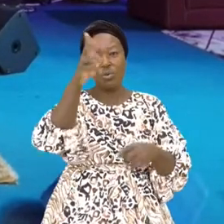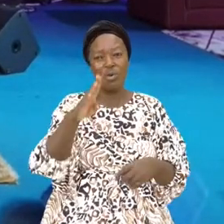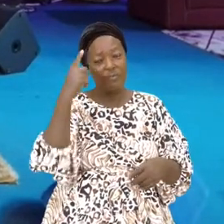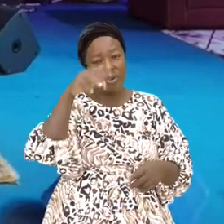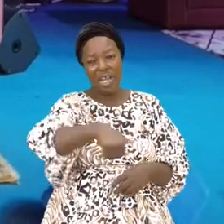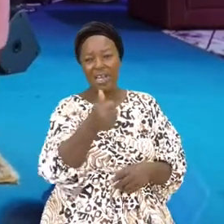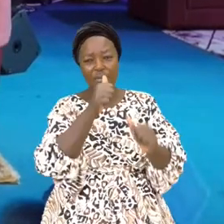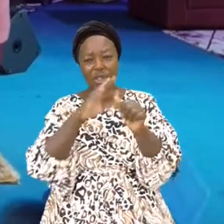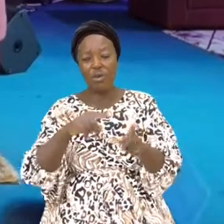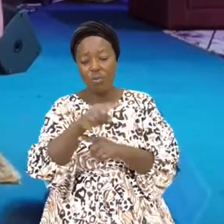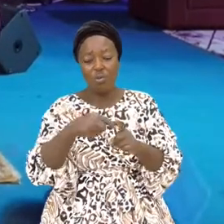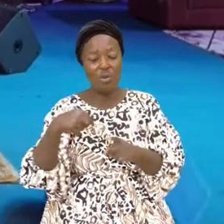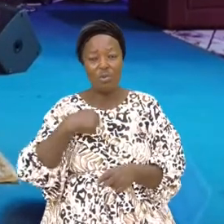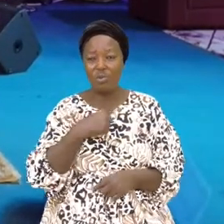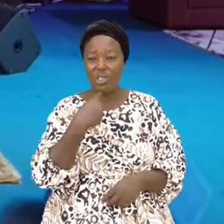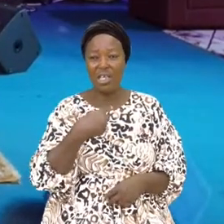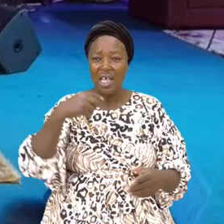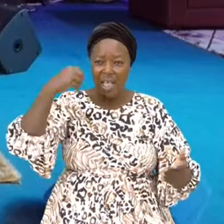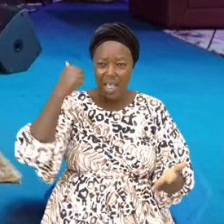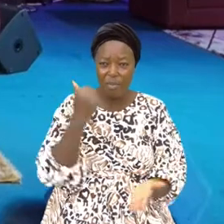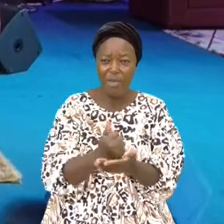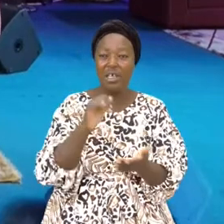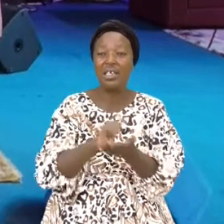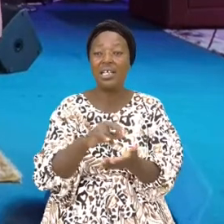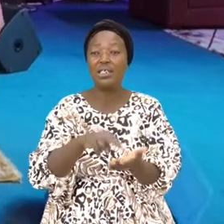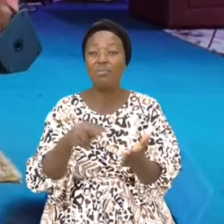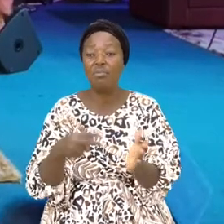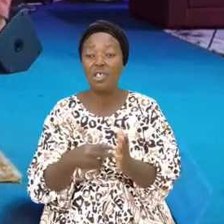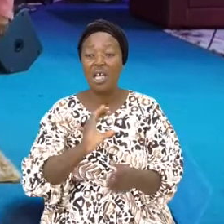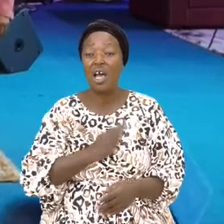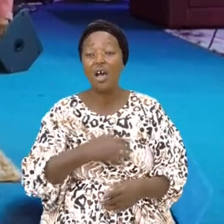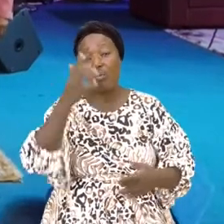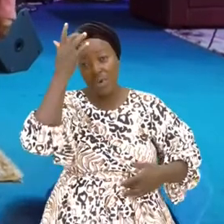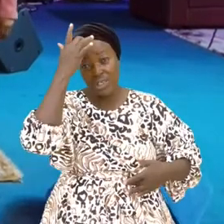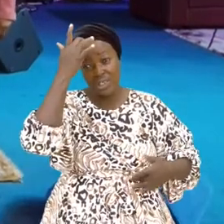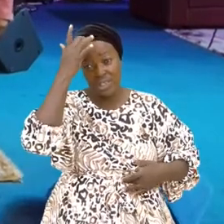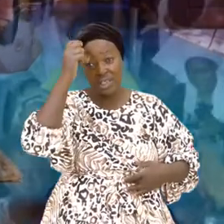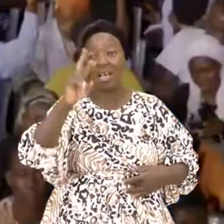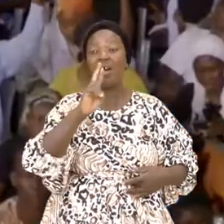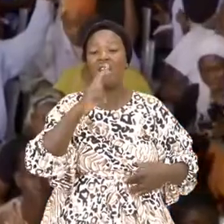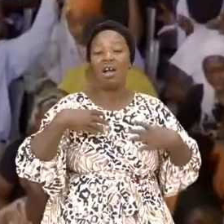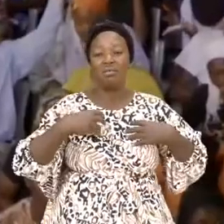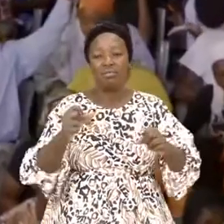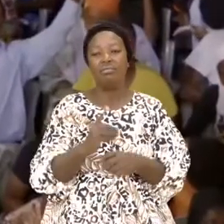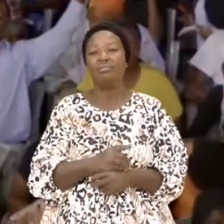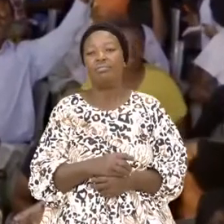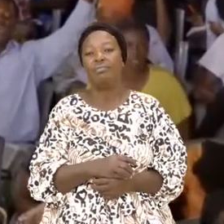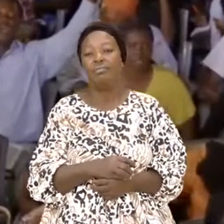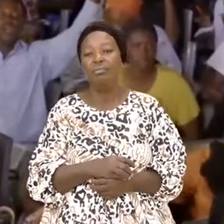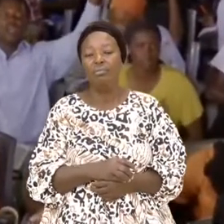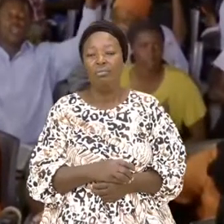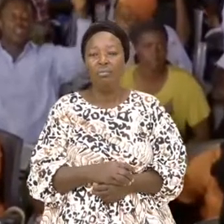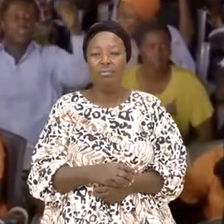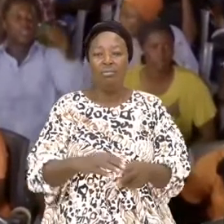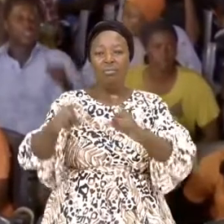say amen, that means our sicknesses are cured.